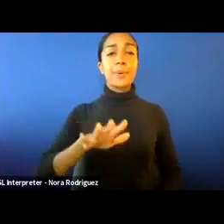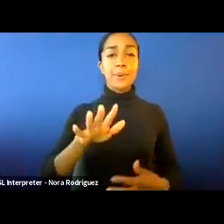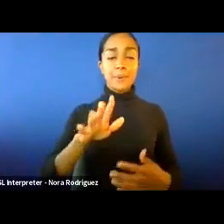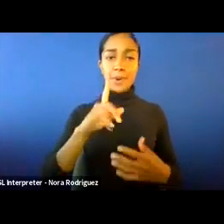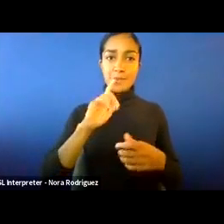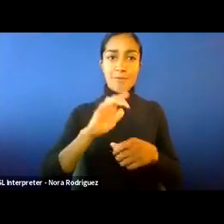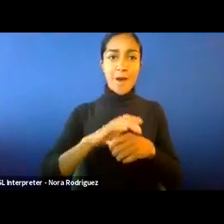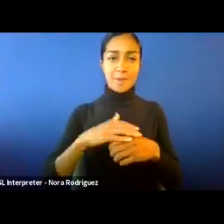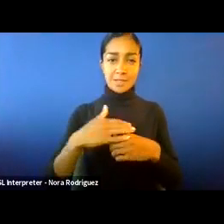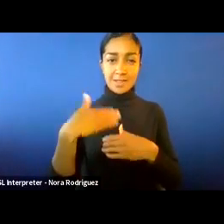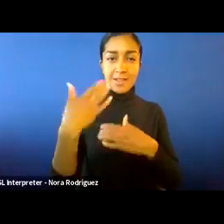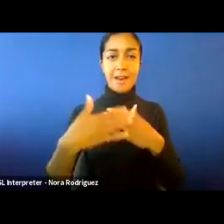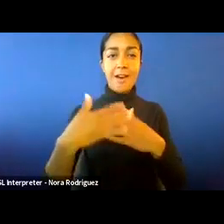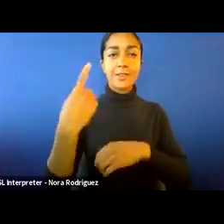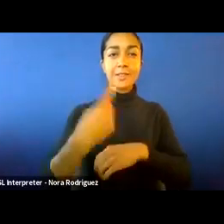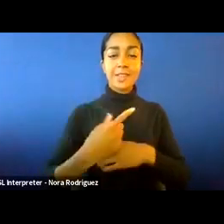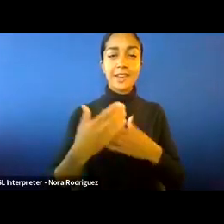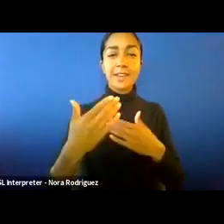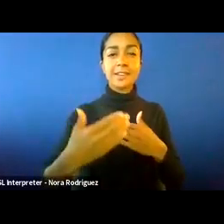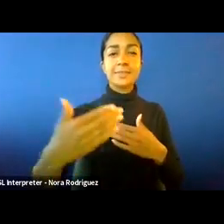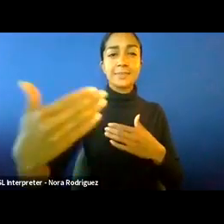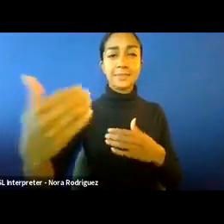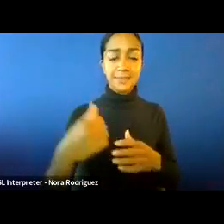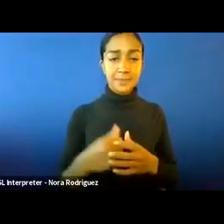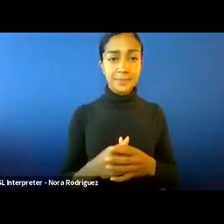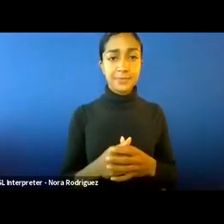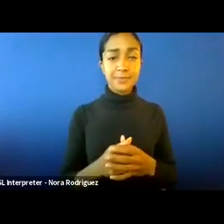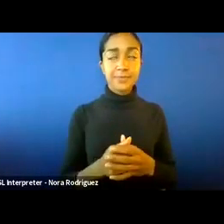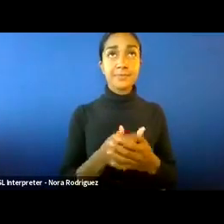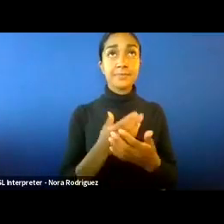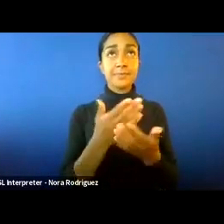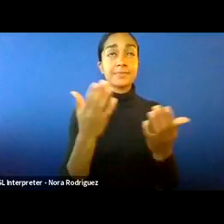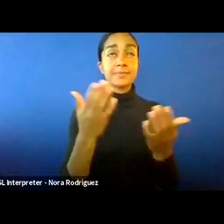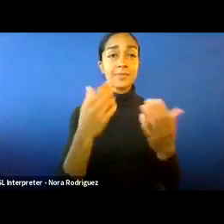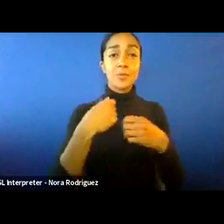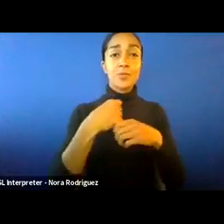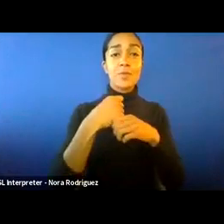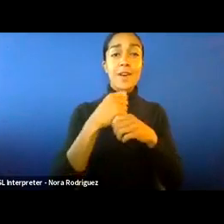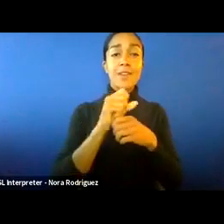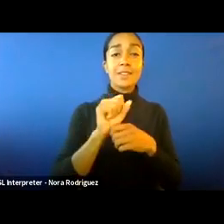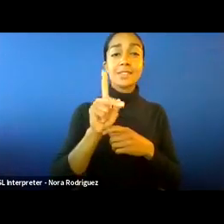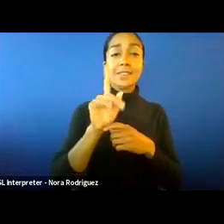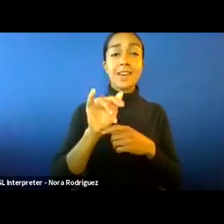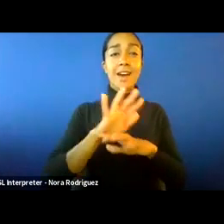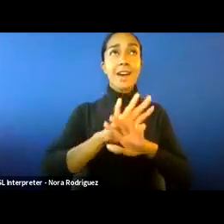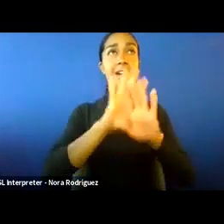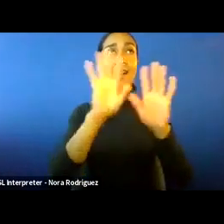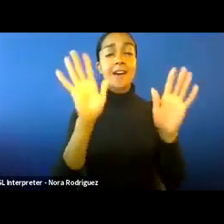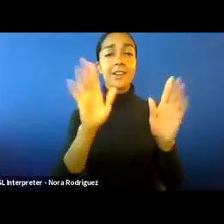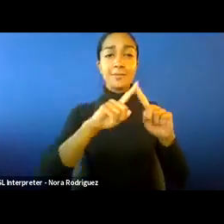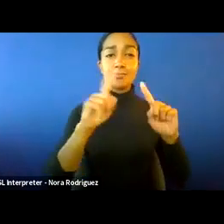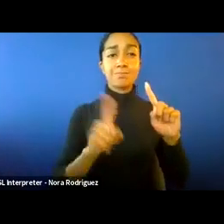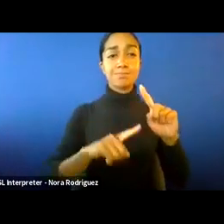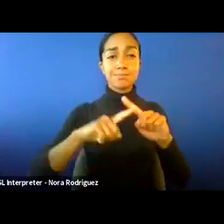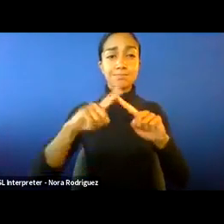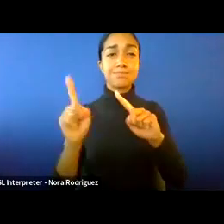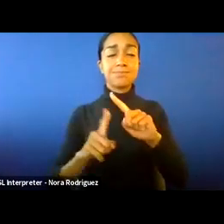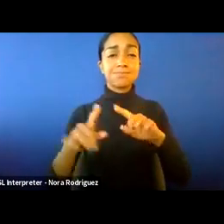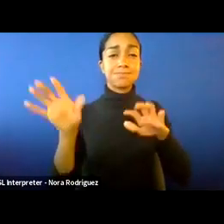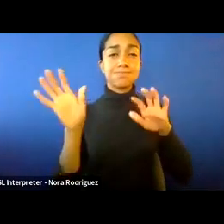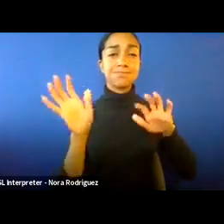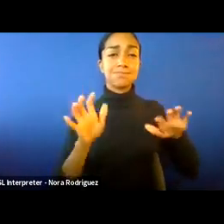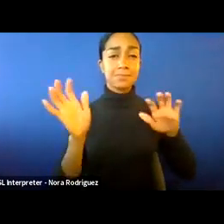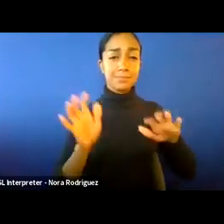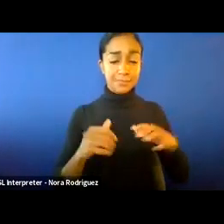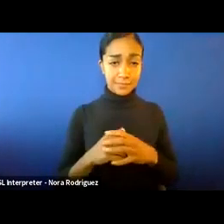Sobo Bade, who crack the sky with lightning and thunder. Ago Osumare, who brings